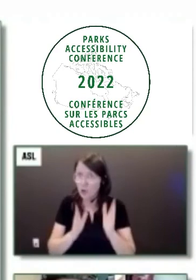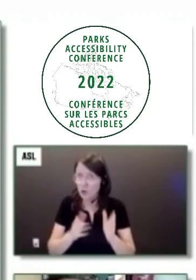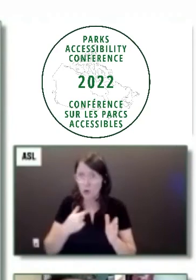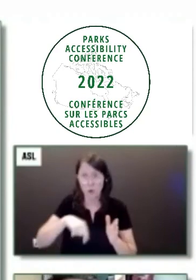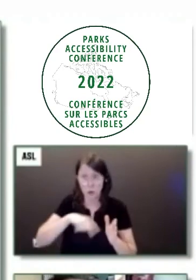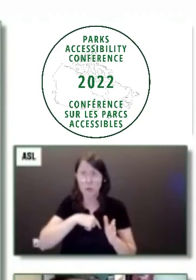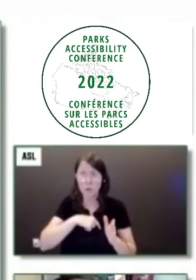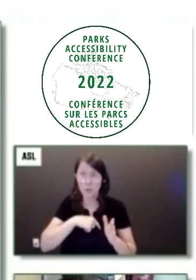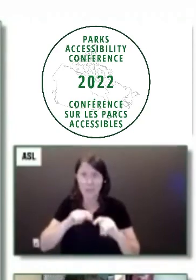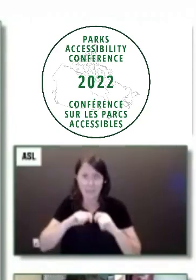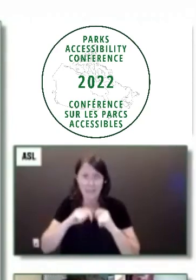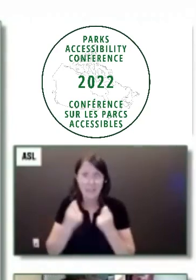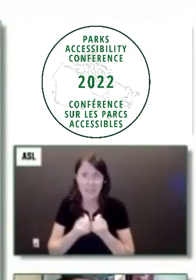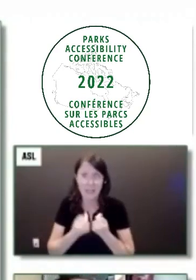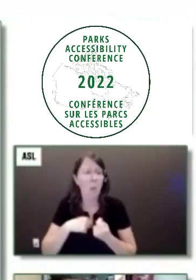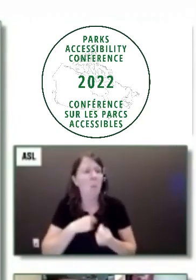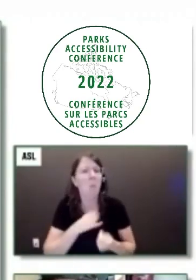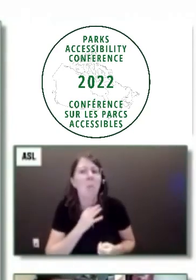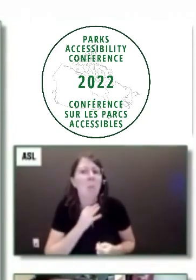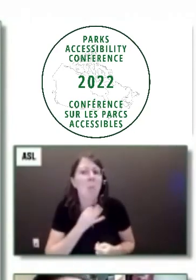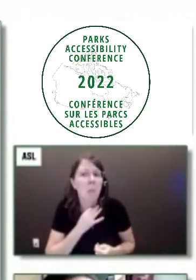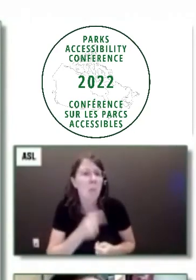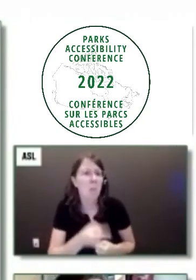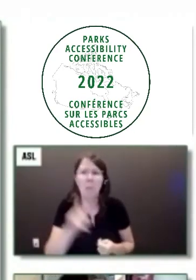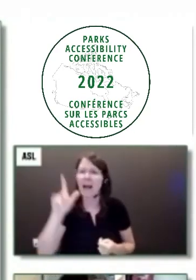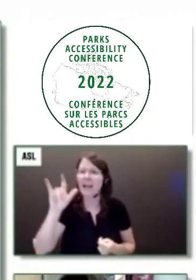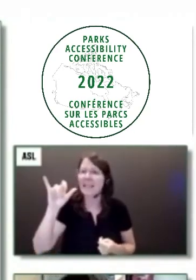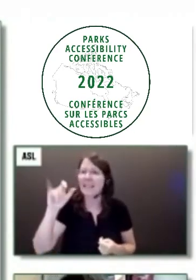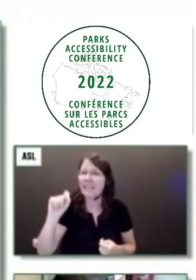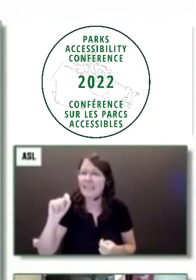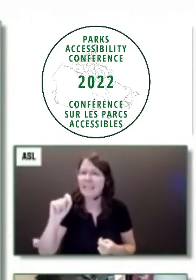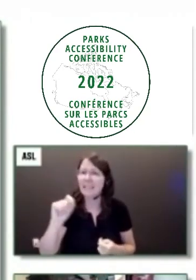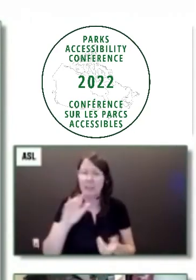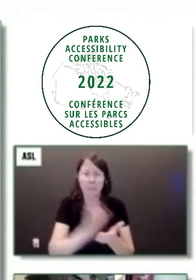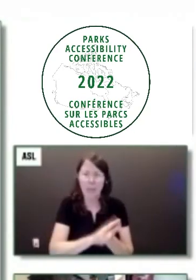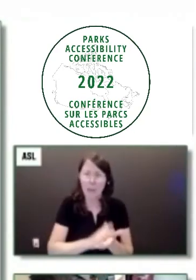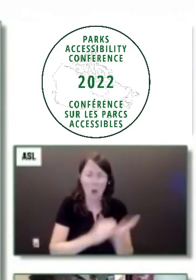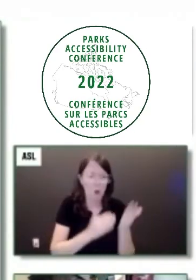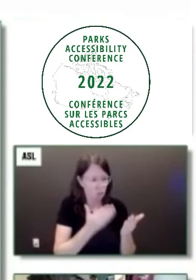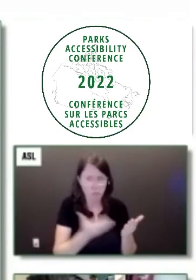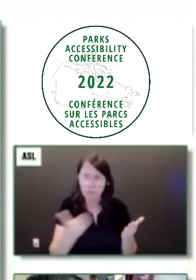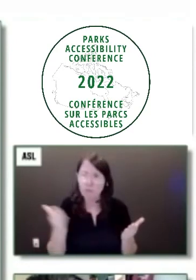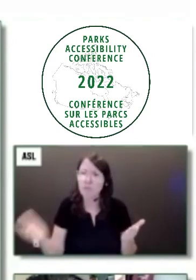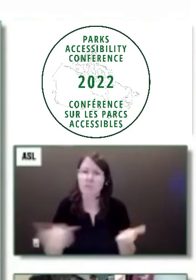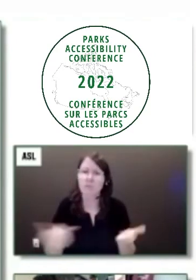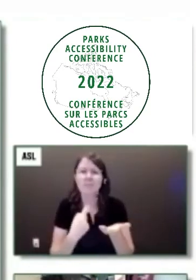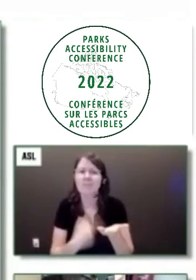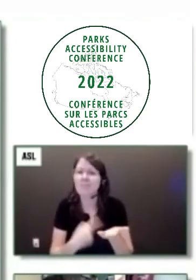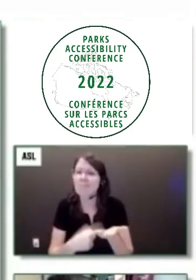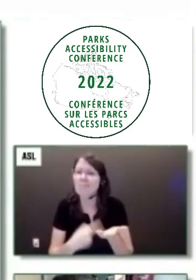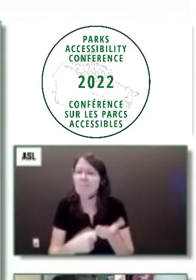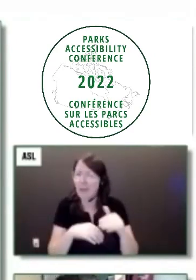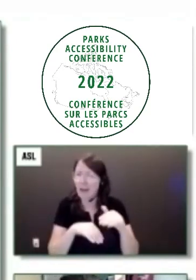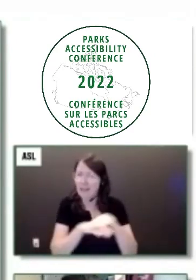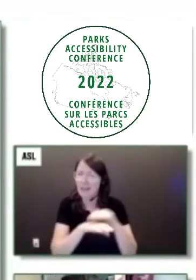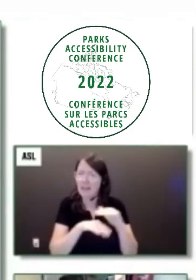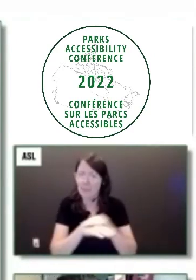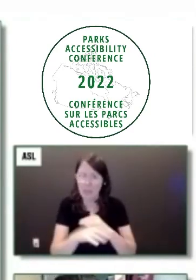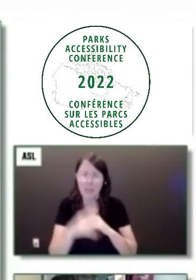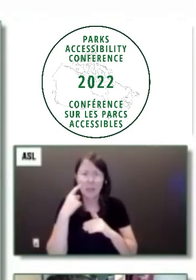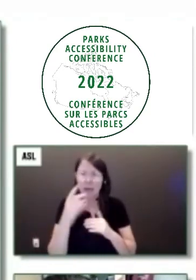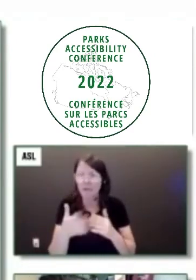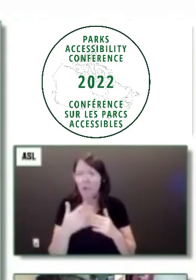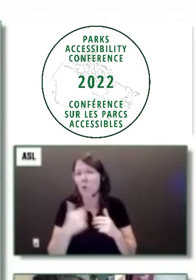about accessibility and the types of solution pathways that were envisioned for rural and remote nature. Next slide.